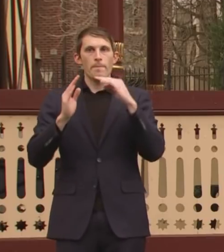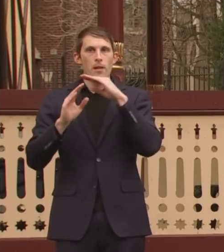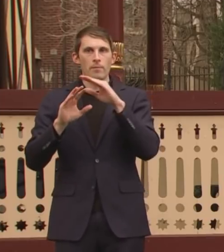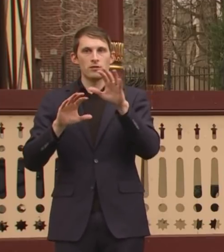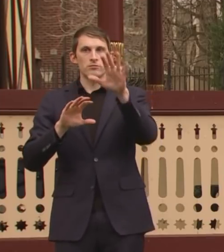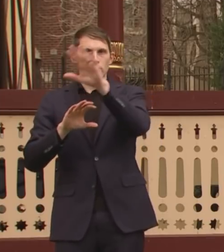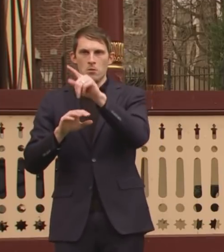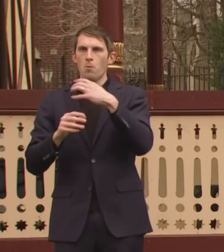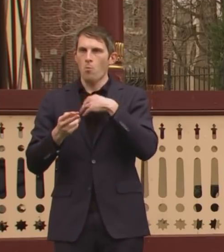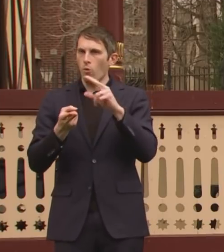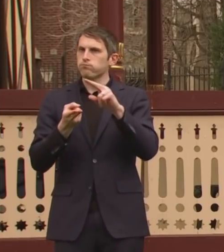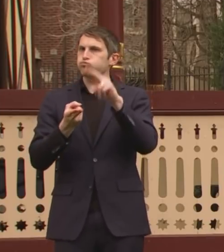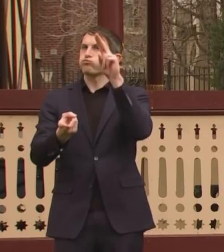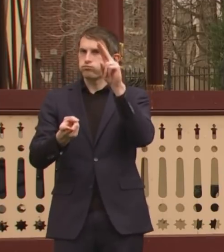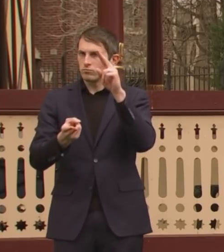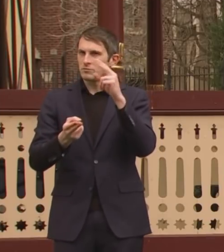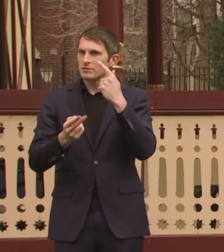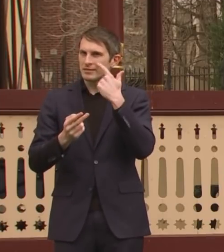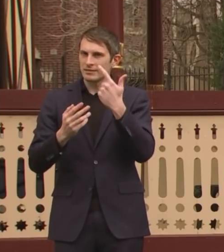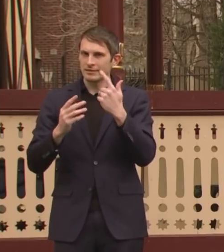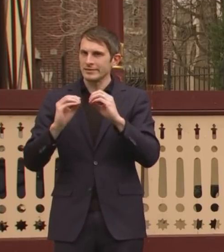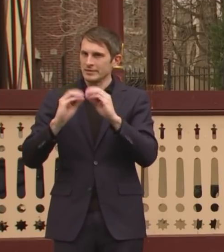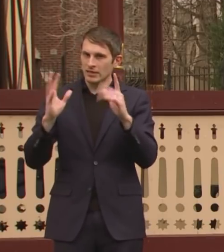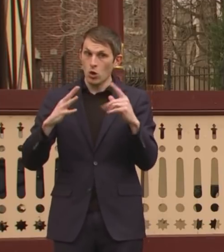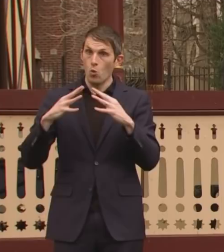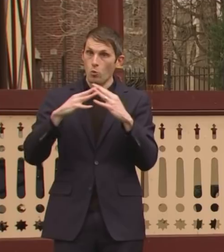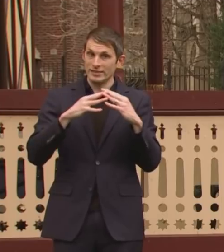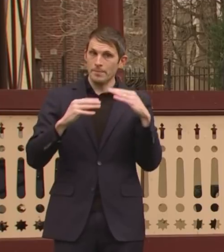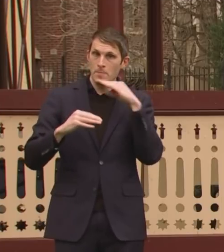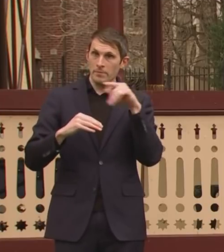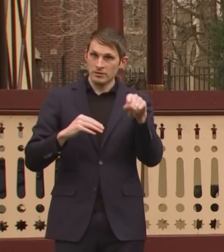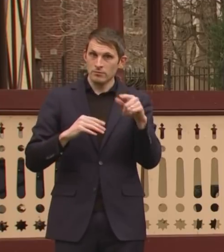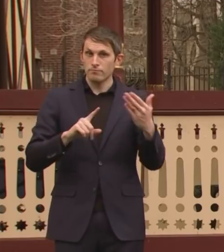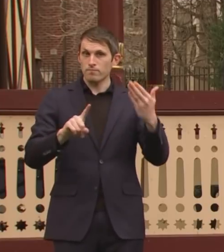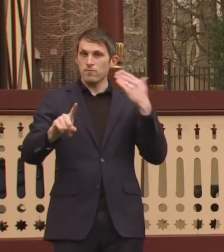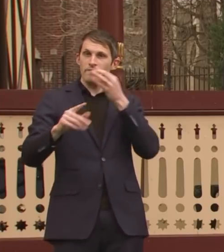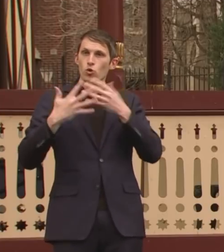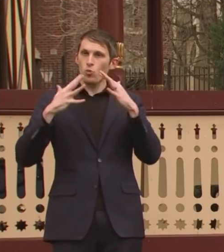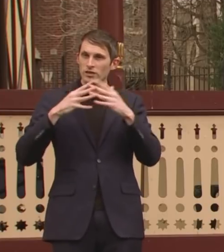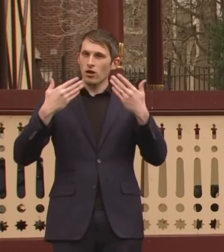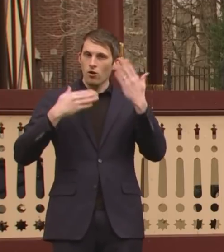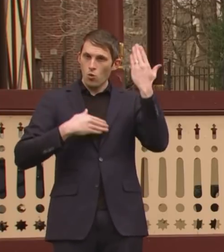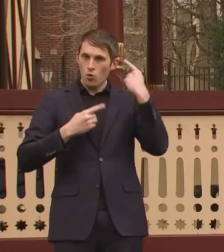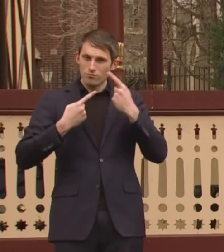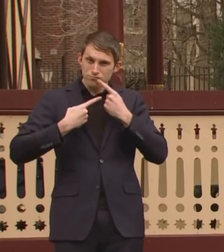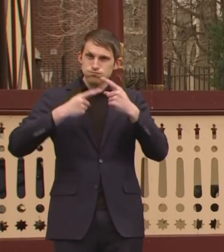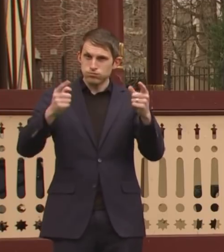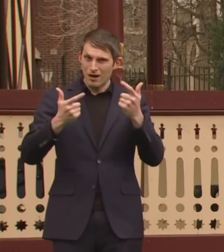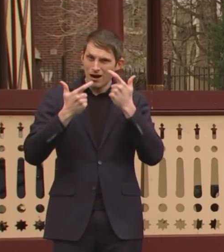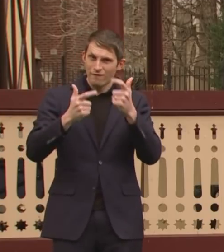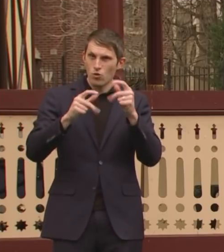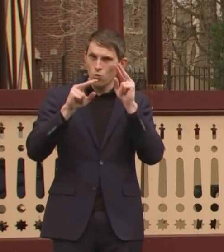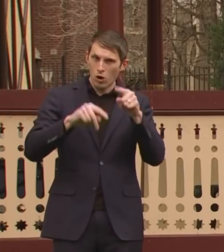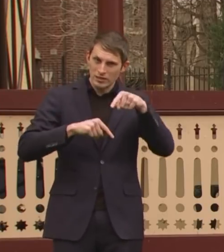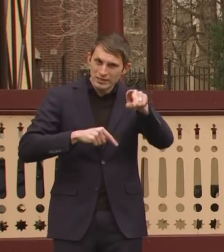you that the west of Melbourne did what we asked of them a couple of weeks ago. These numbers reflect the change in